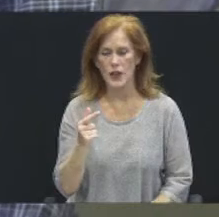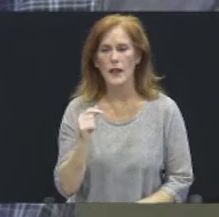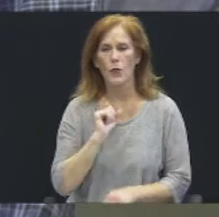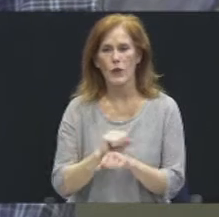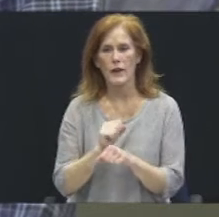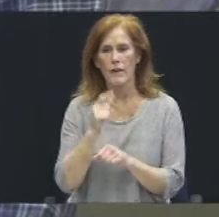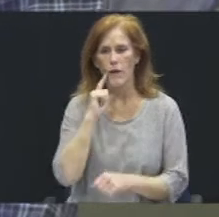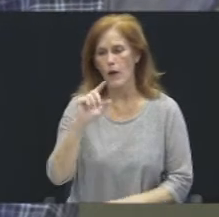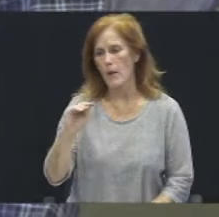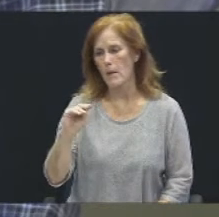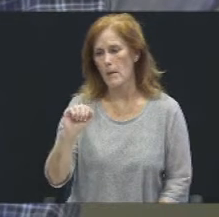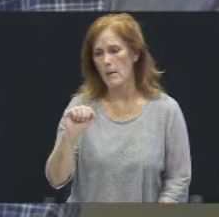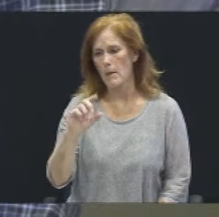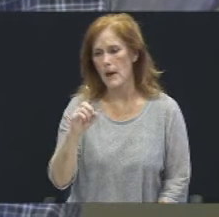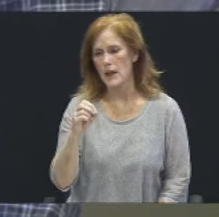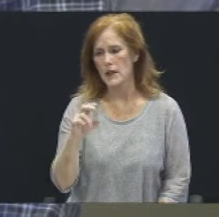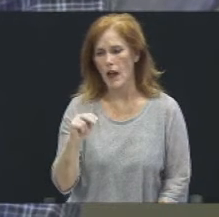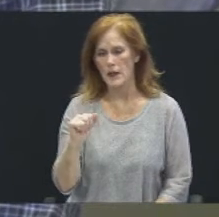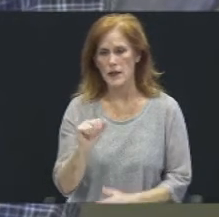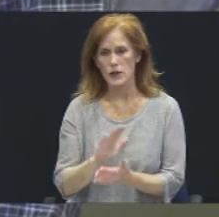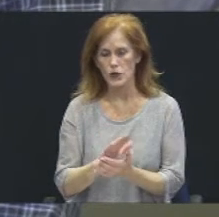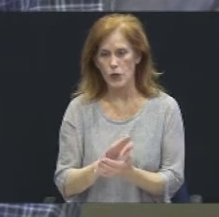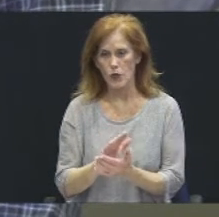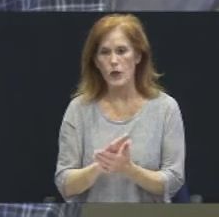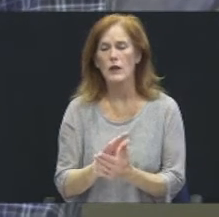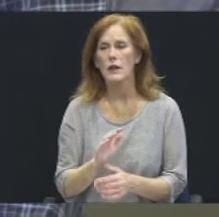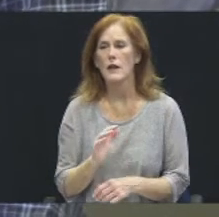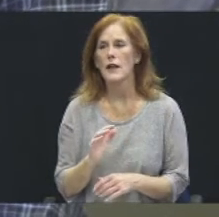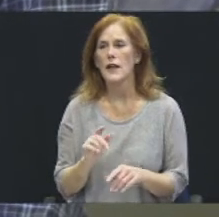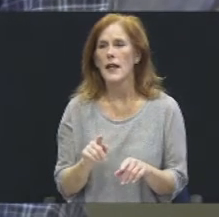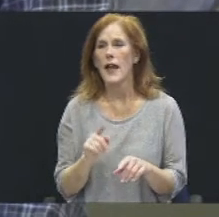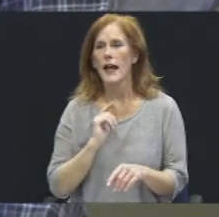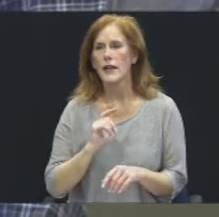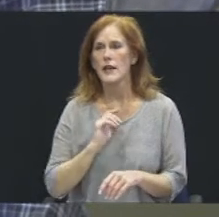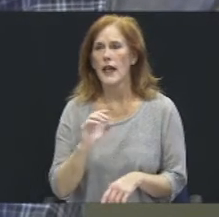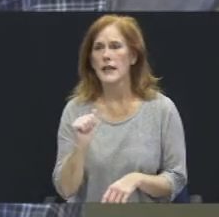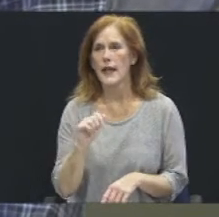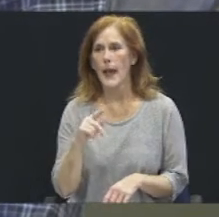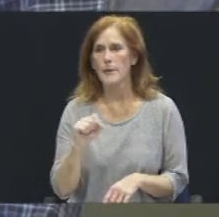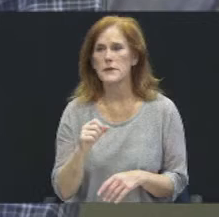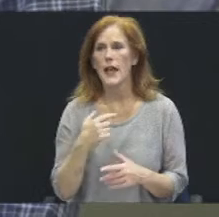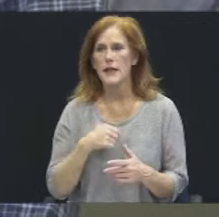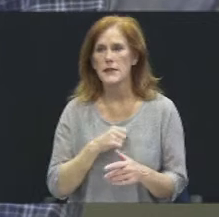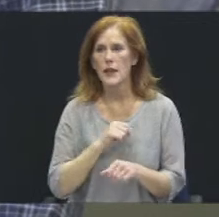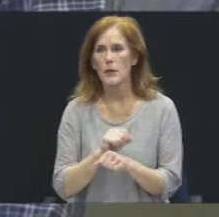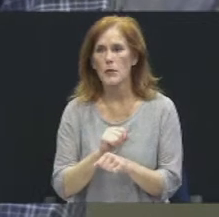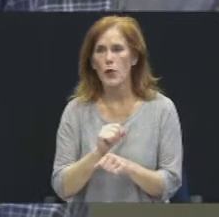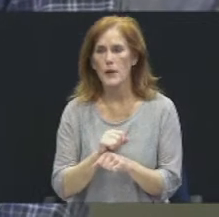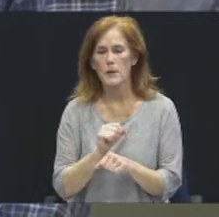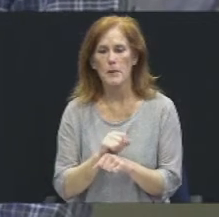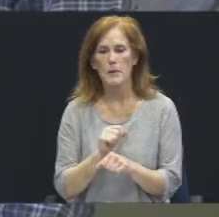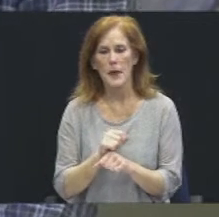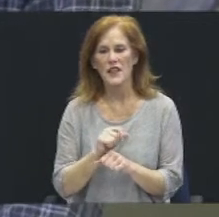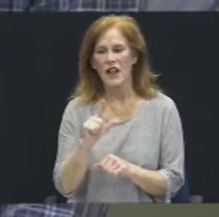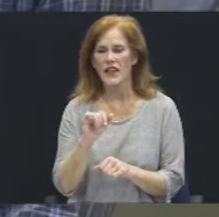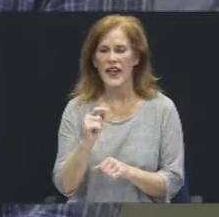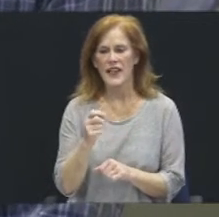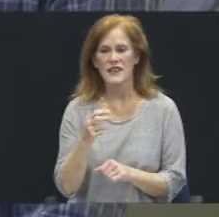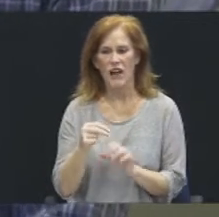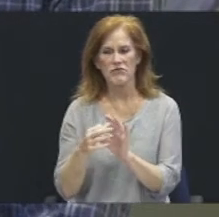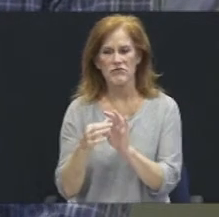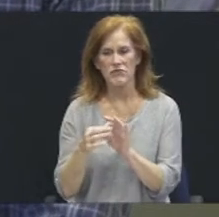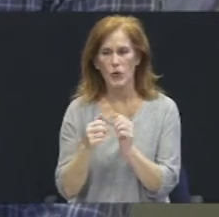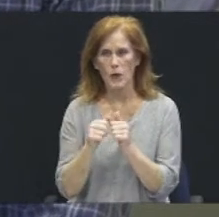currently, and I've worked with the USED in the past as their employment services liaison. So a little bit of background about